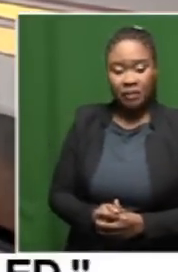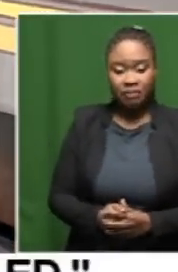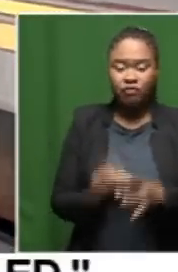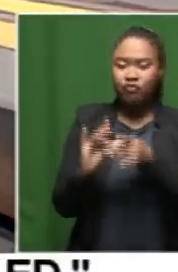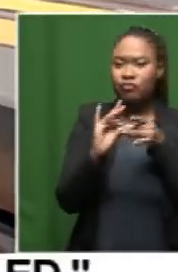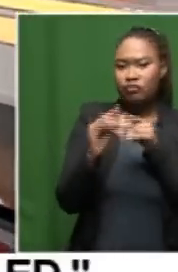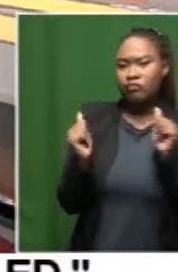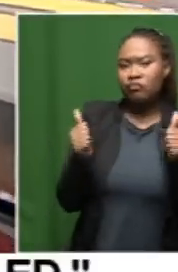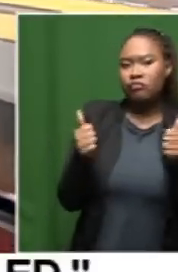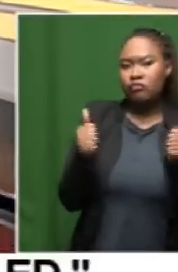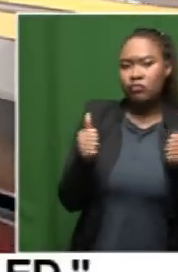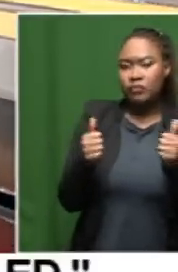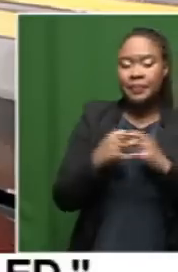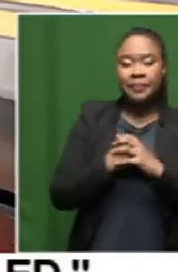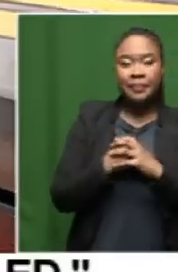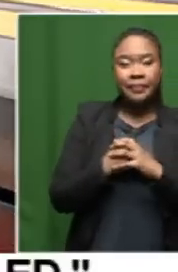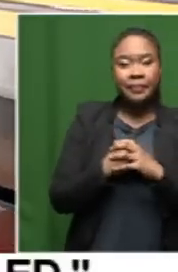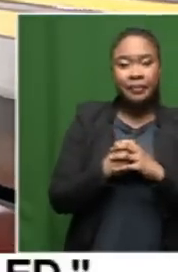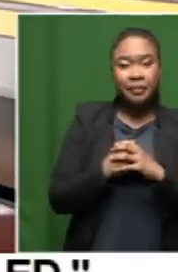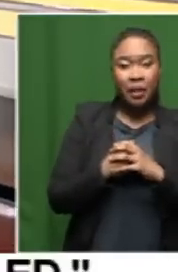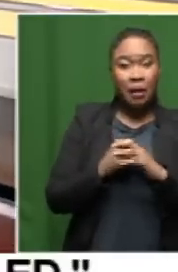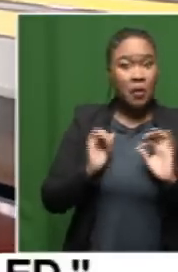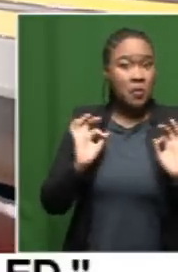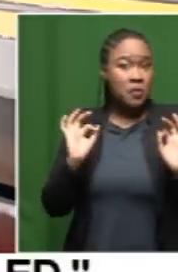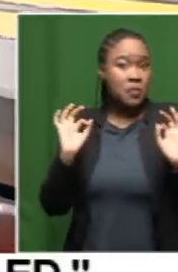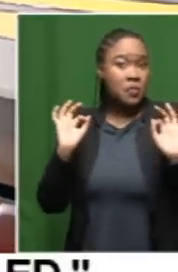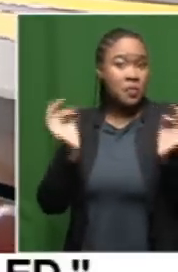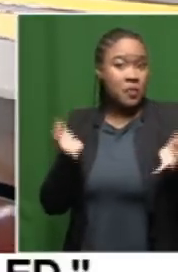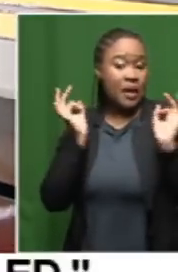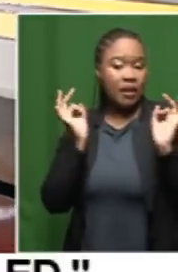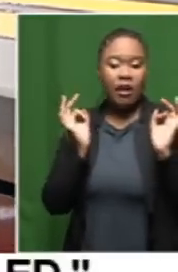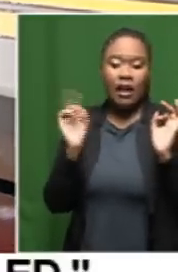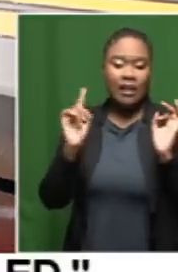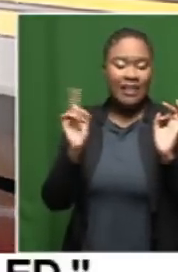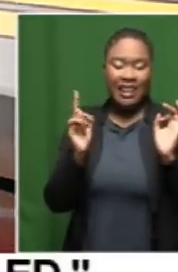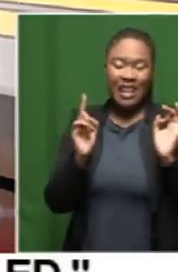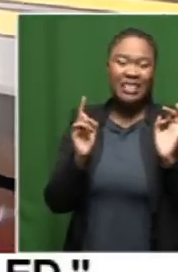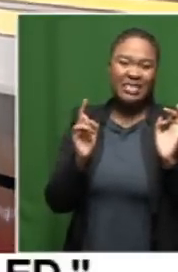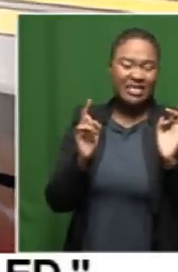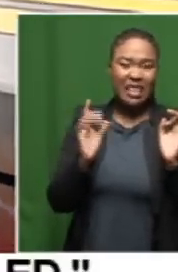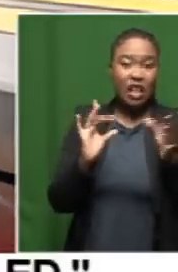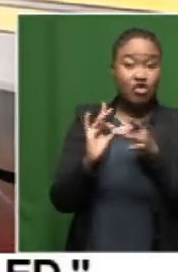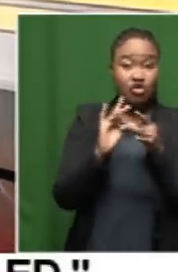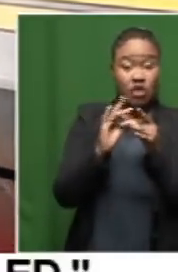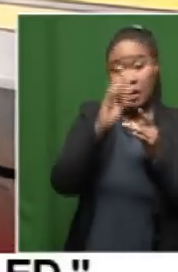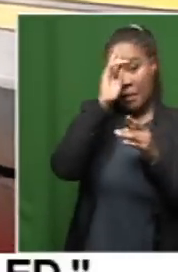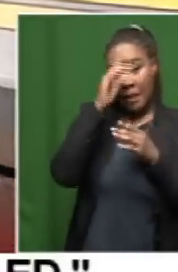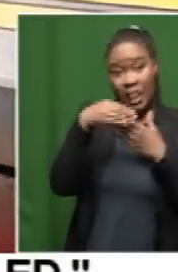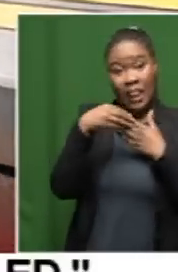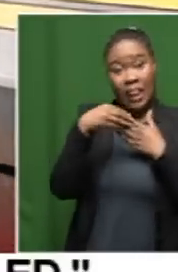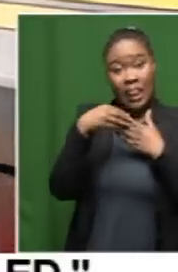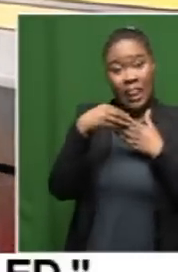it's okay, but not good enough, given that this relationship is not a relationship of leaders per